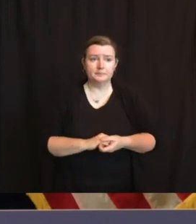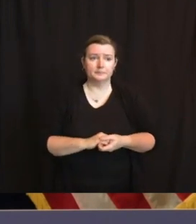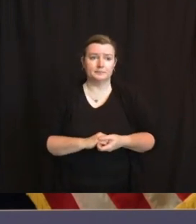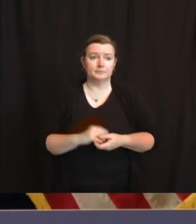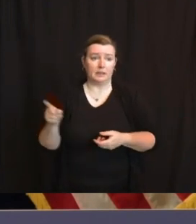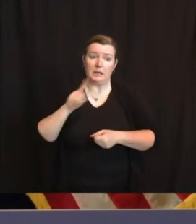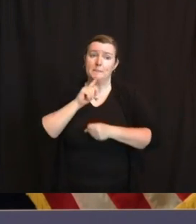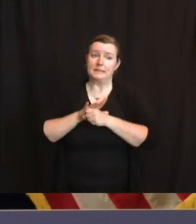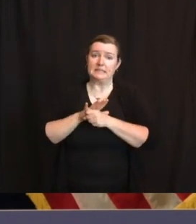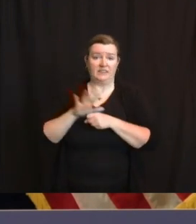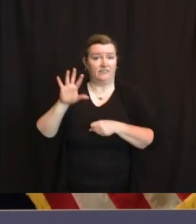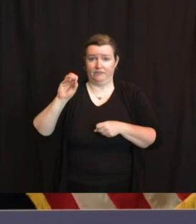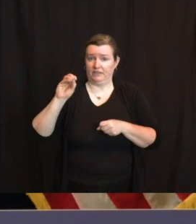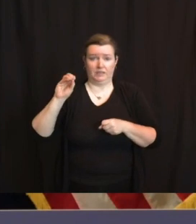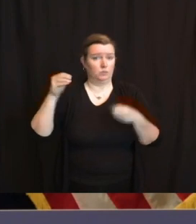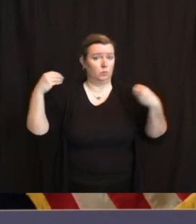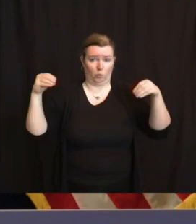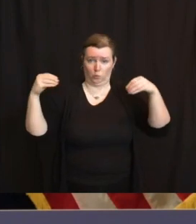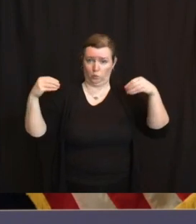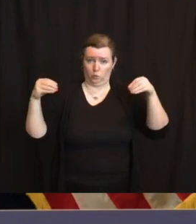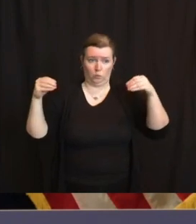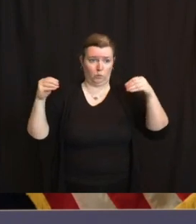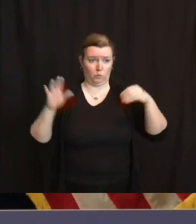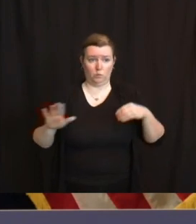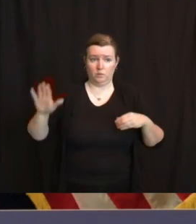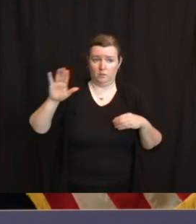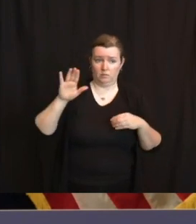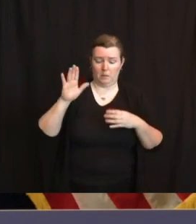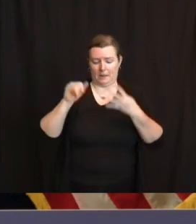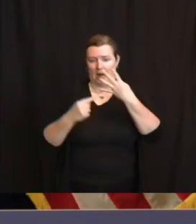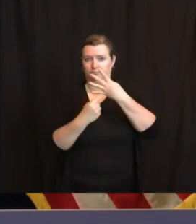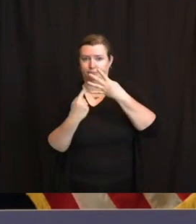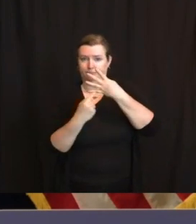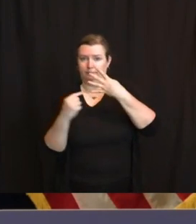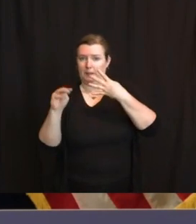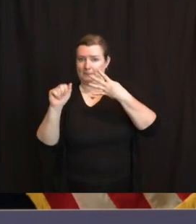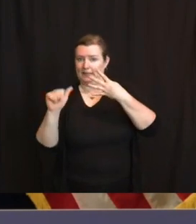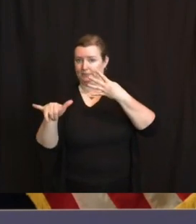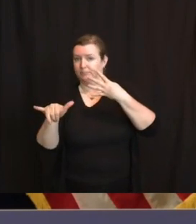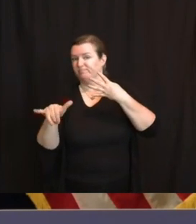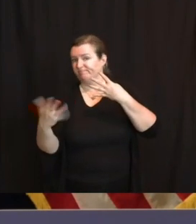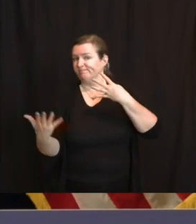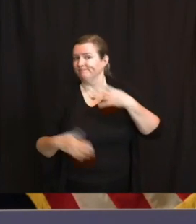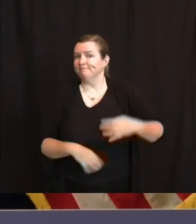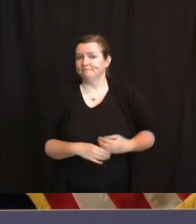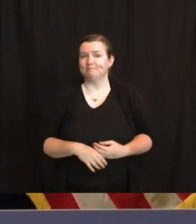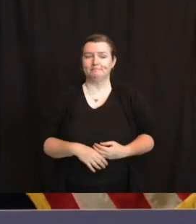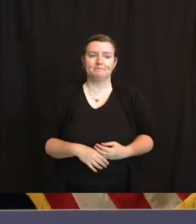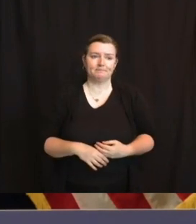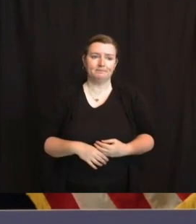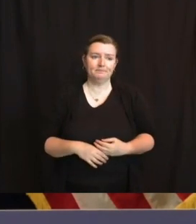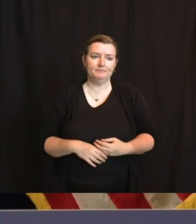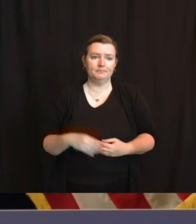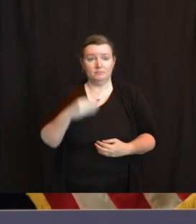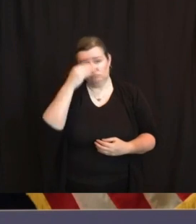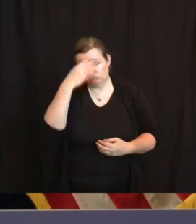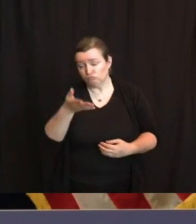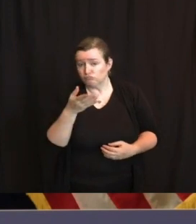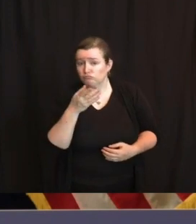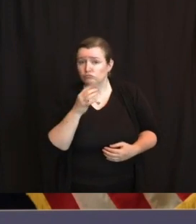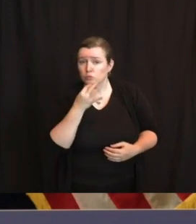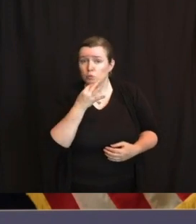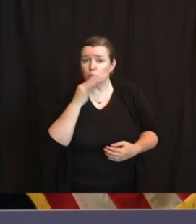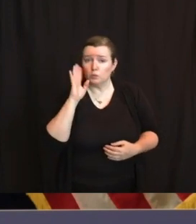is a week from Sunday. So, but the first batch will be sooner than later. We've got no update for you